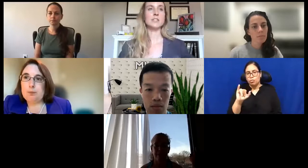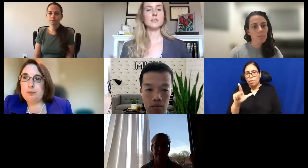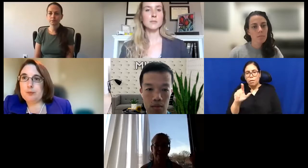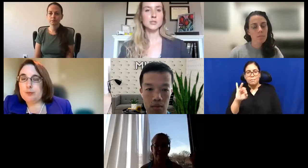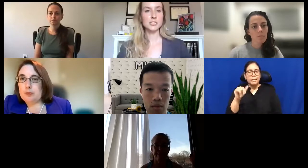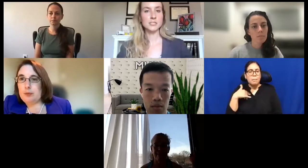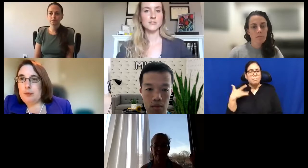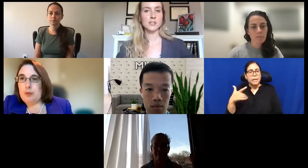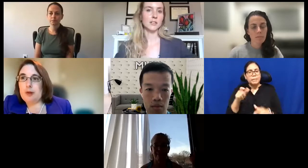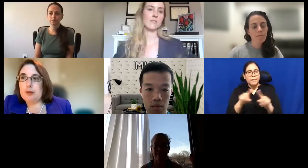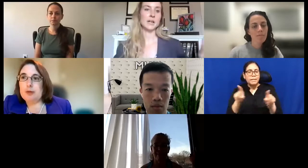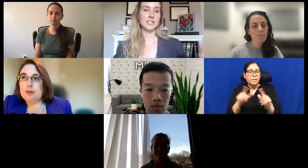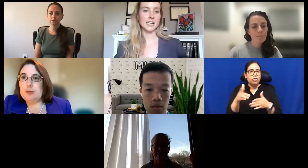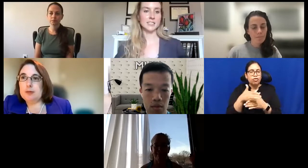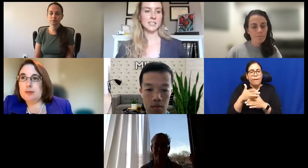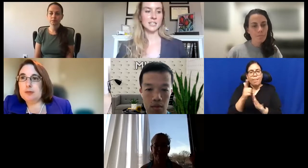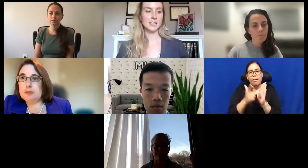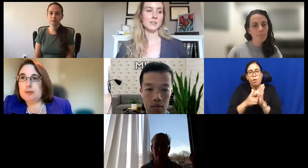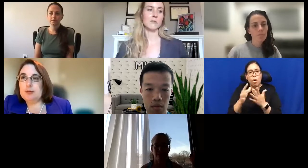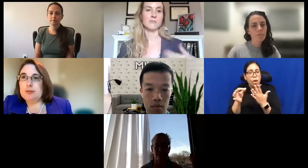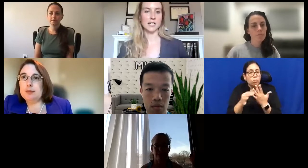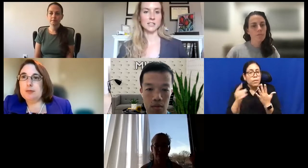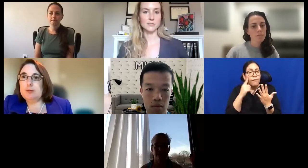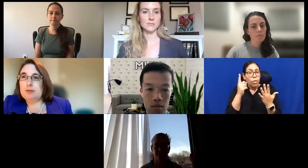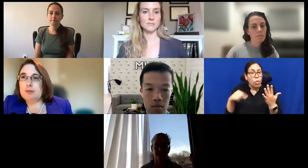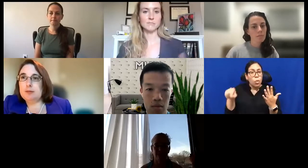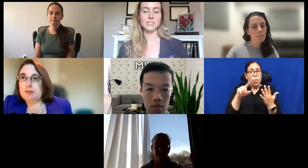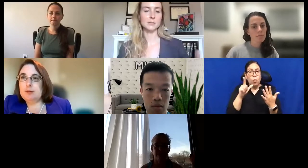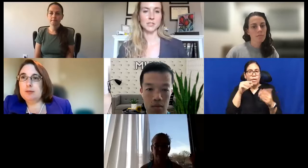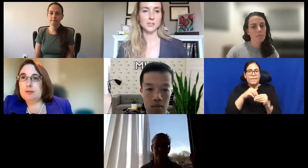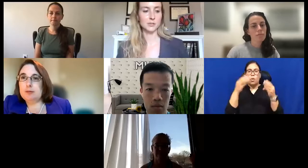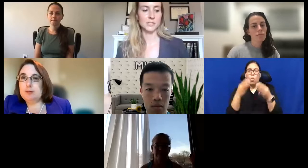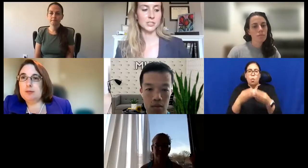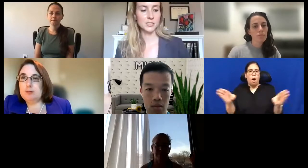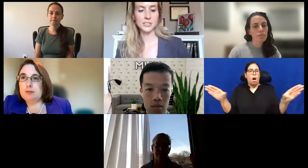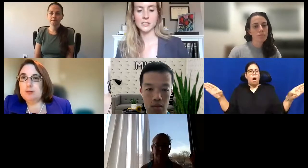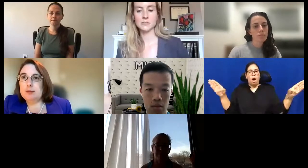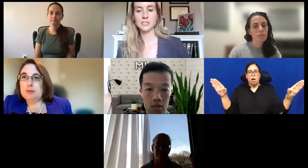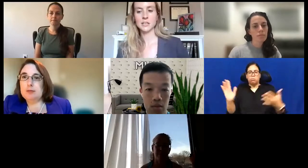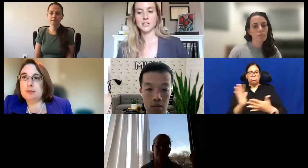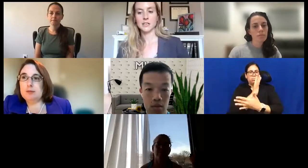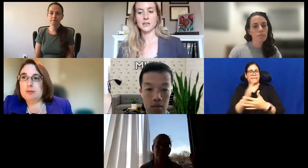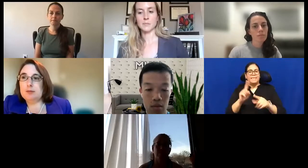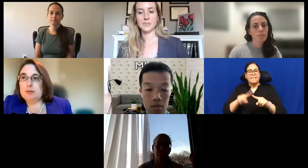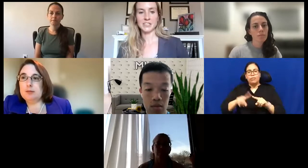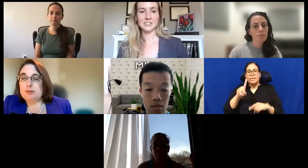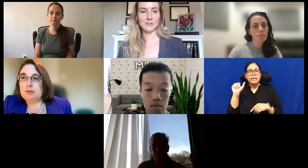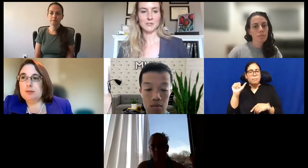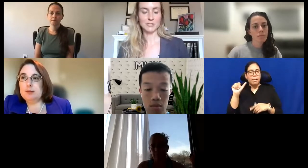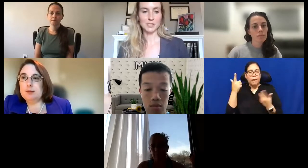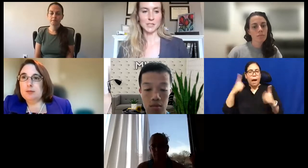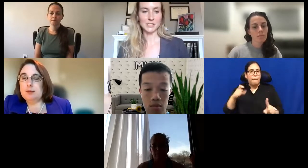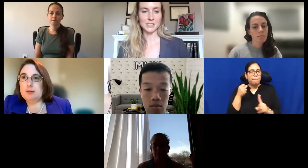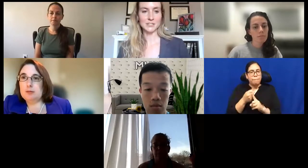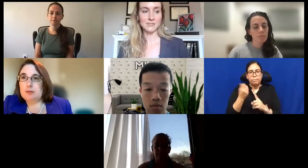of legal options for everybody that's in a wide variety of disability discrimination scenarios. Like you